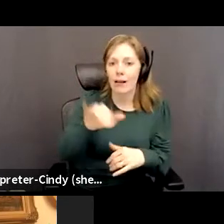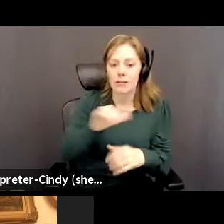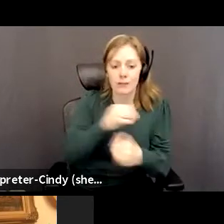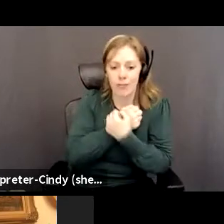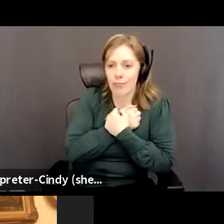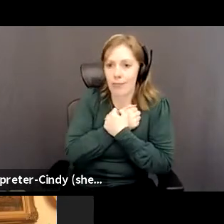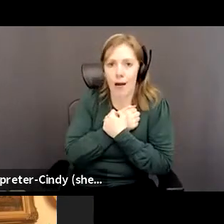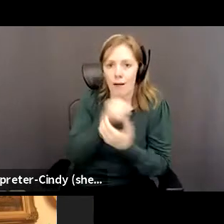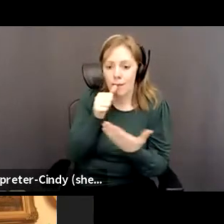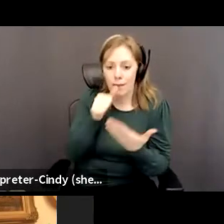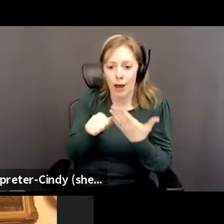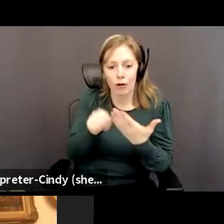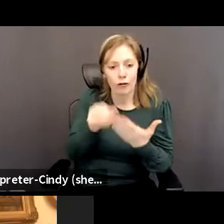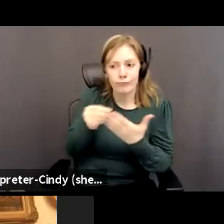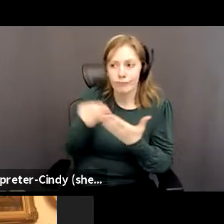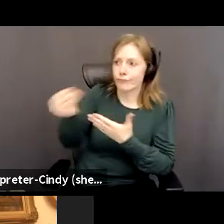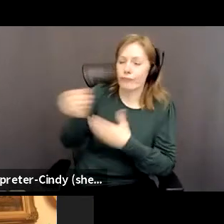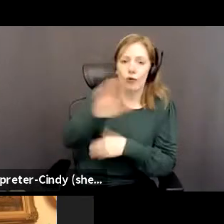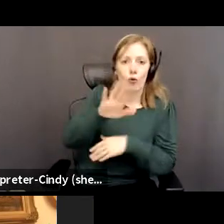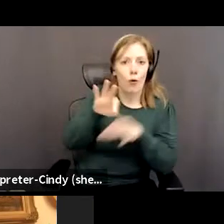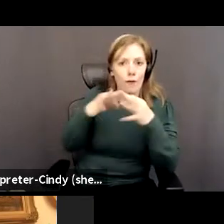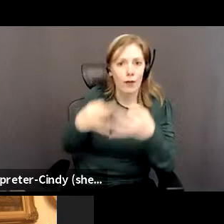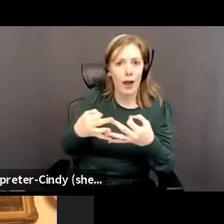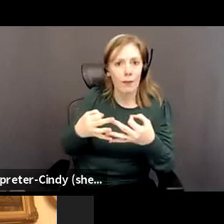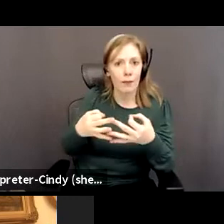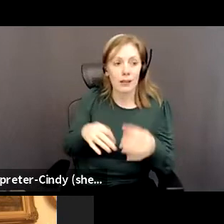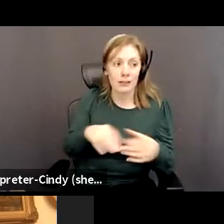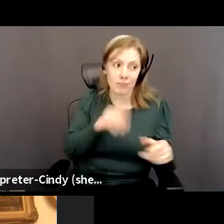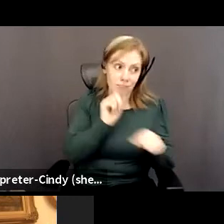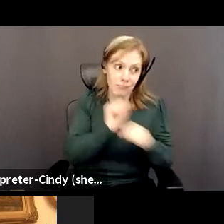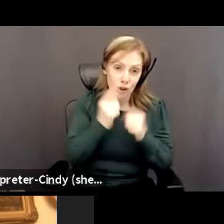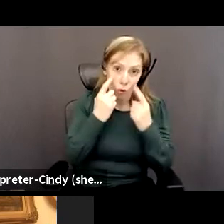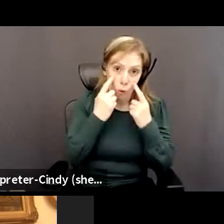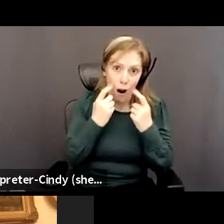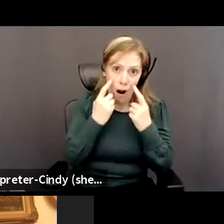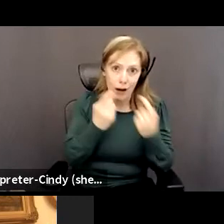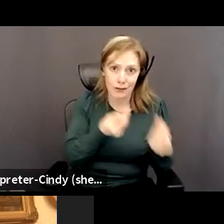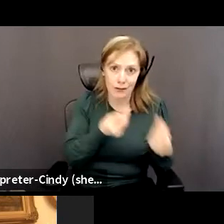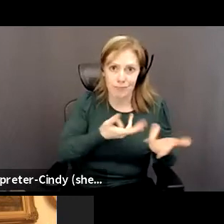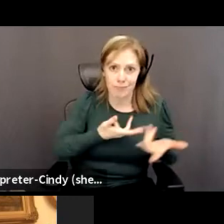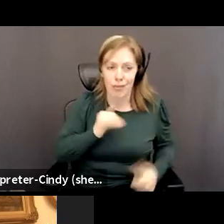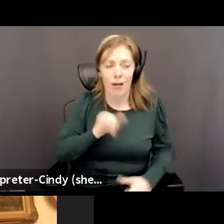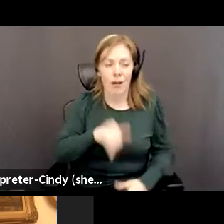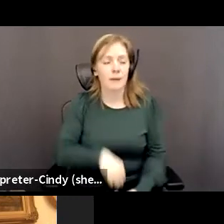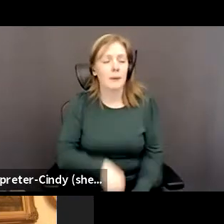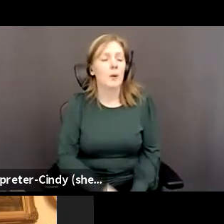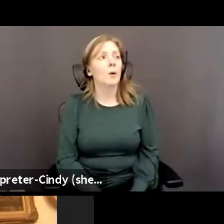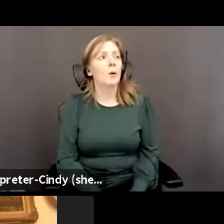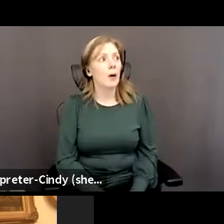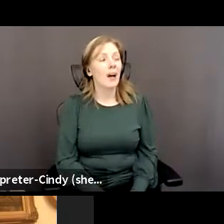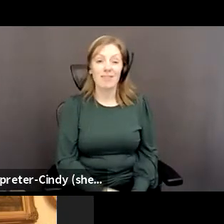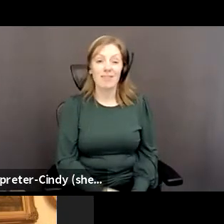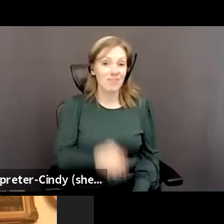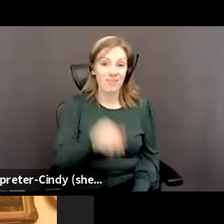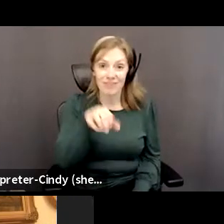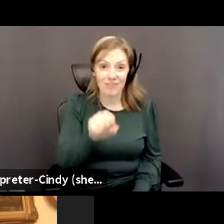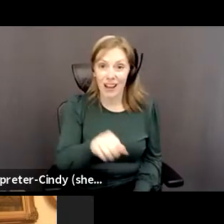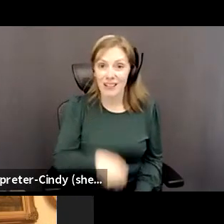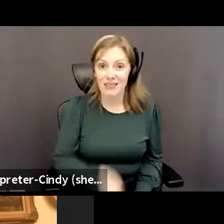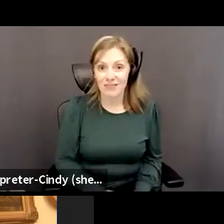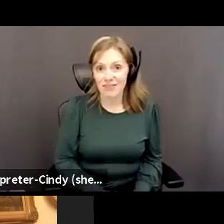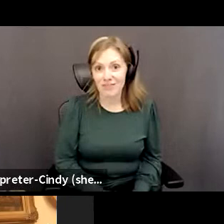like, what a love letter you wrote to your family. She actually cried when she said this, which, you know, and that was what it was, you know, because I